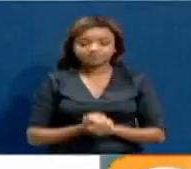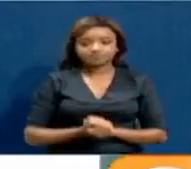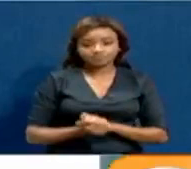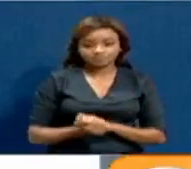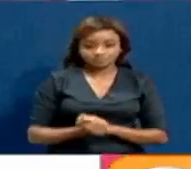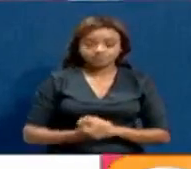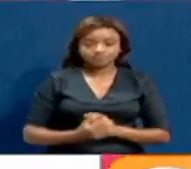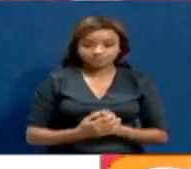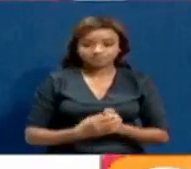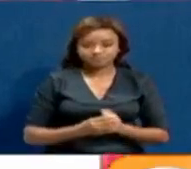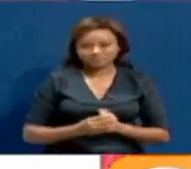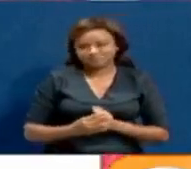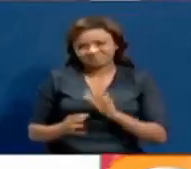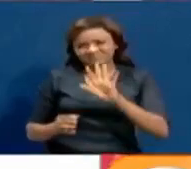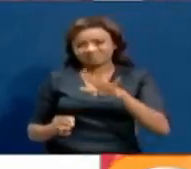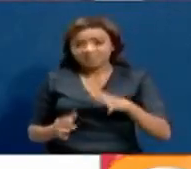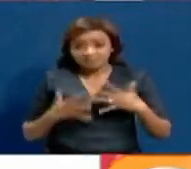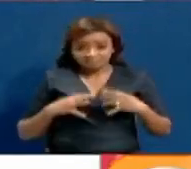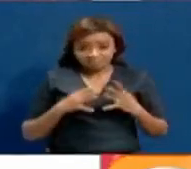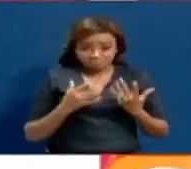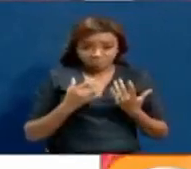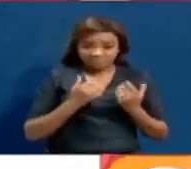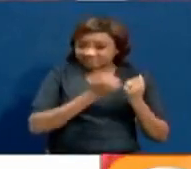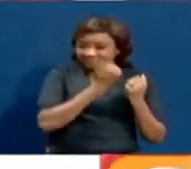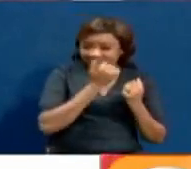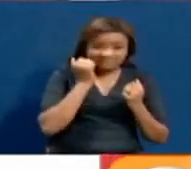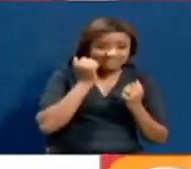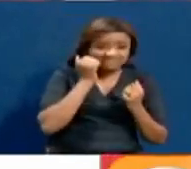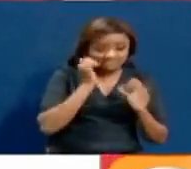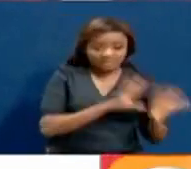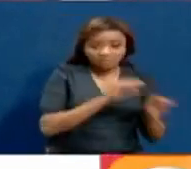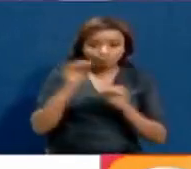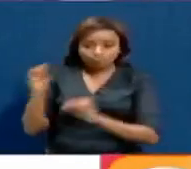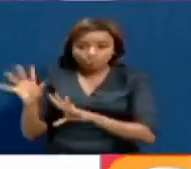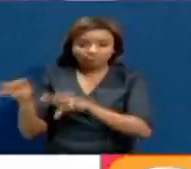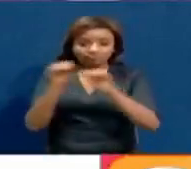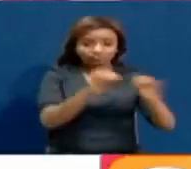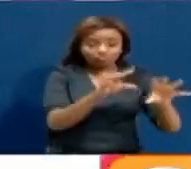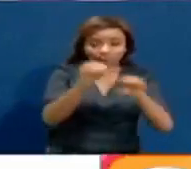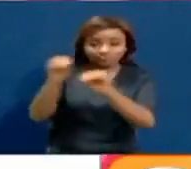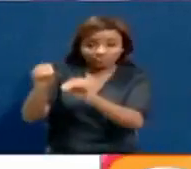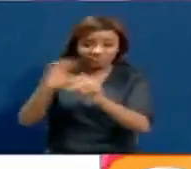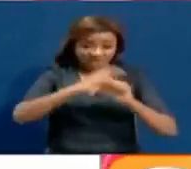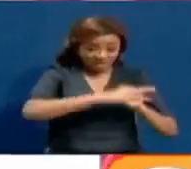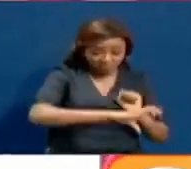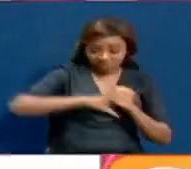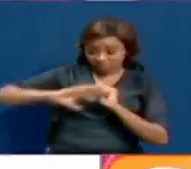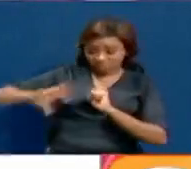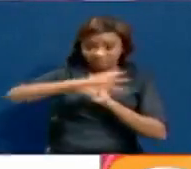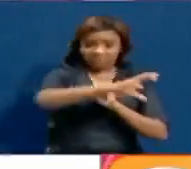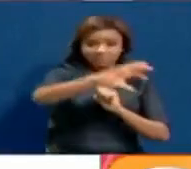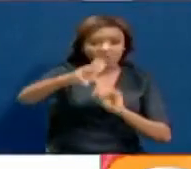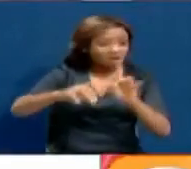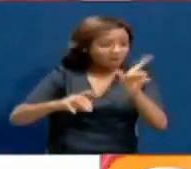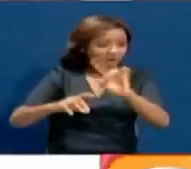high dependency unit. There will be no movement of patients from one county to another on grounds that